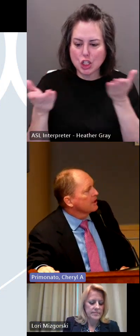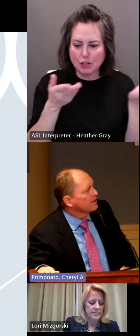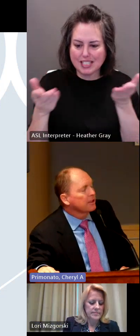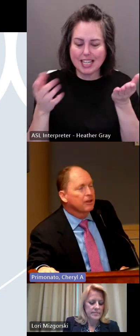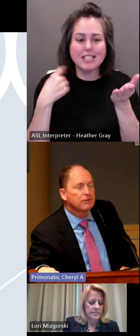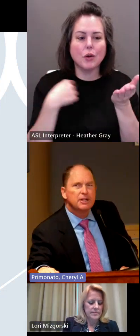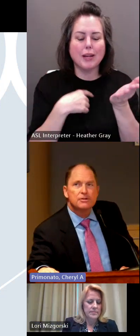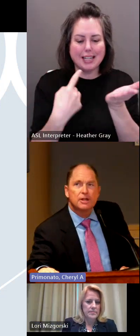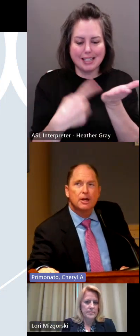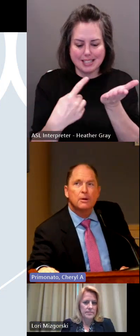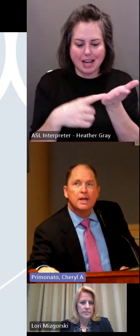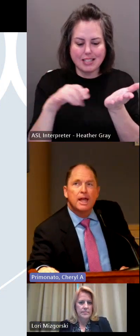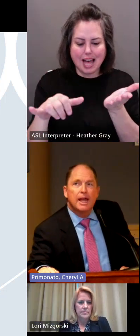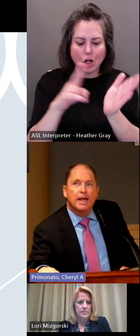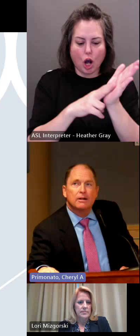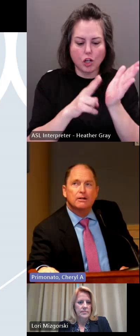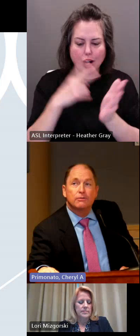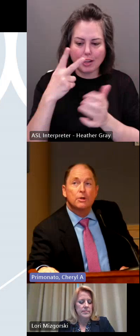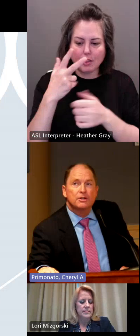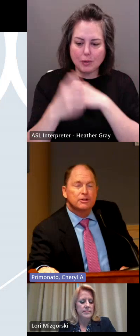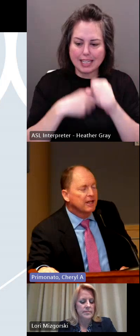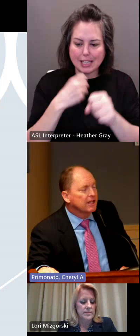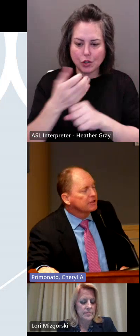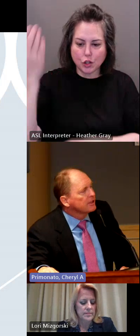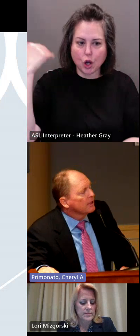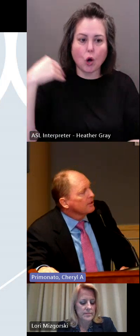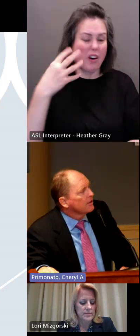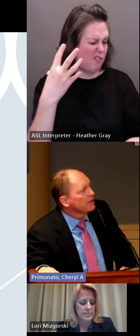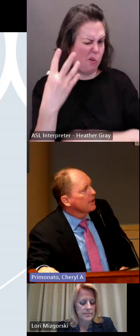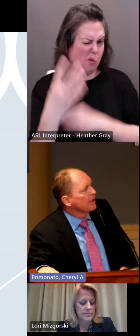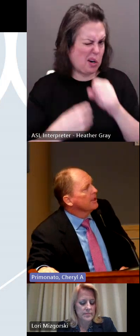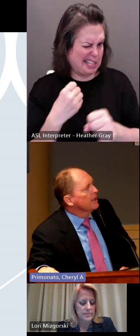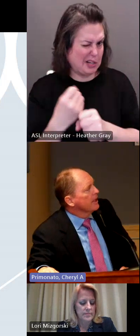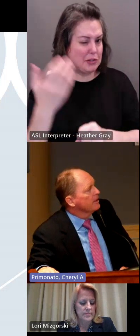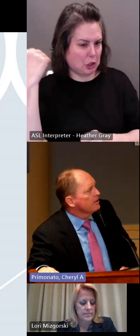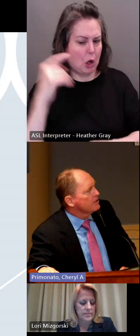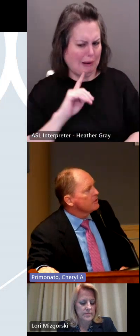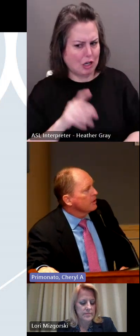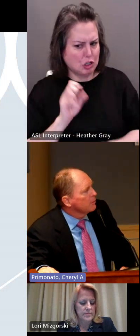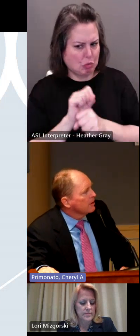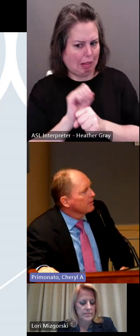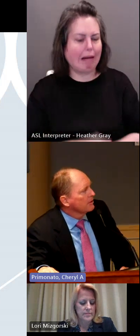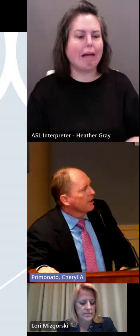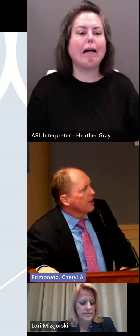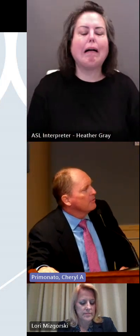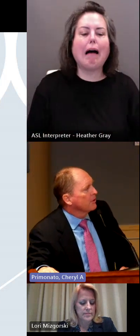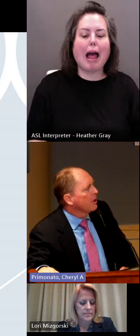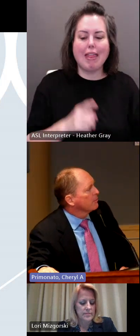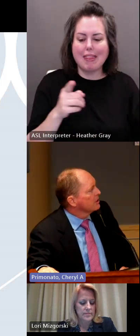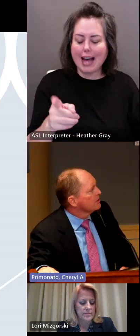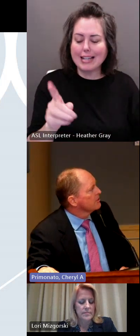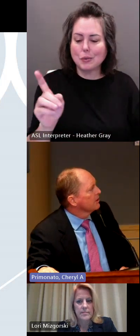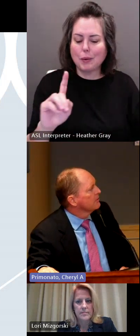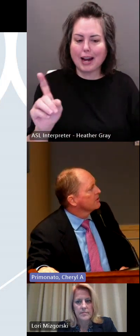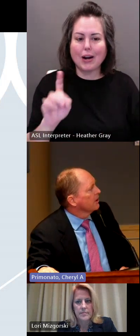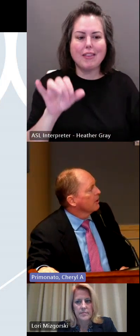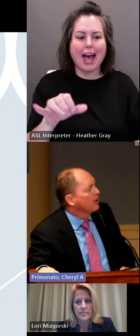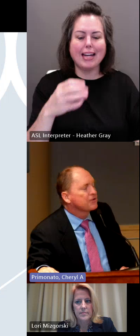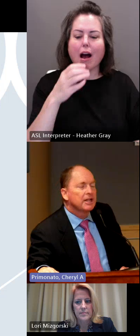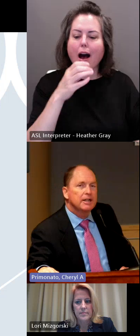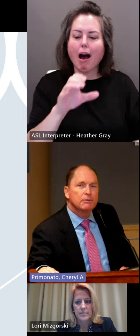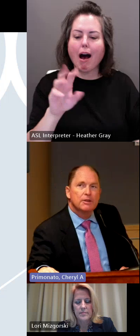this contract 3 years ago, or 4 years ago, actually, now that I think about it. And this is really where the hub of our operations